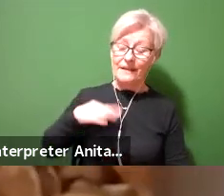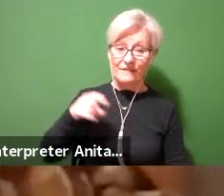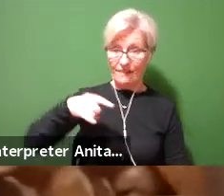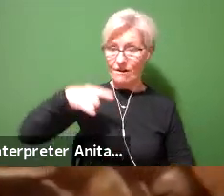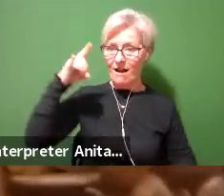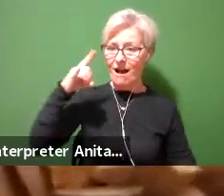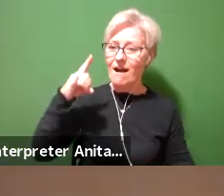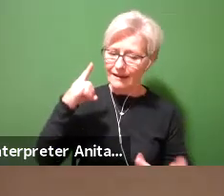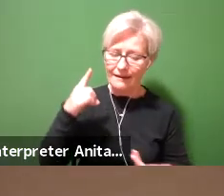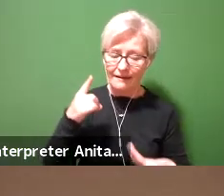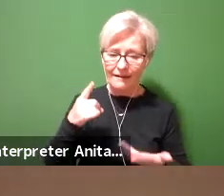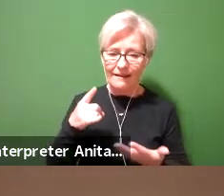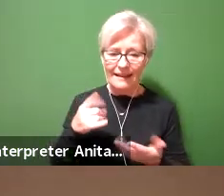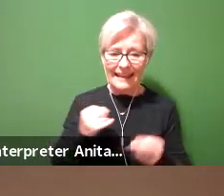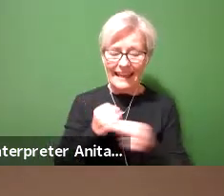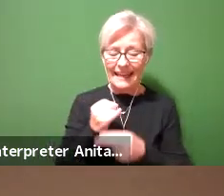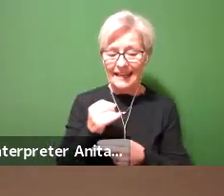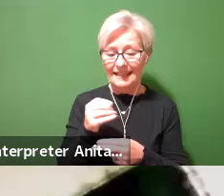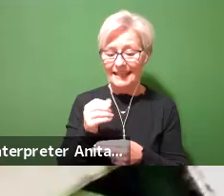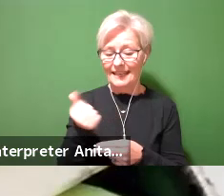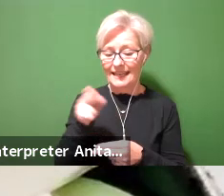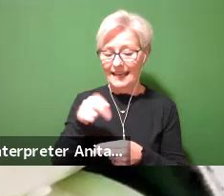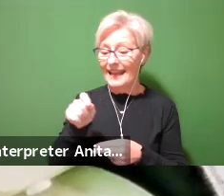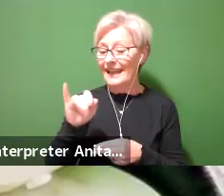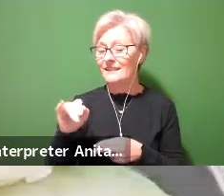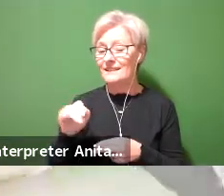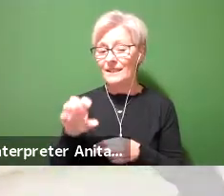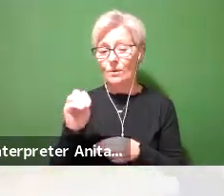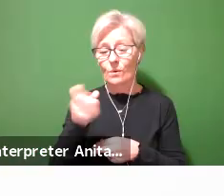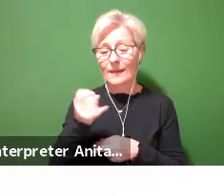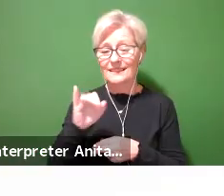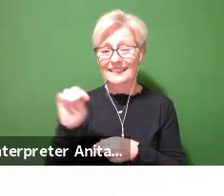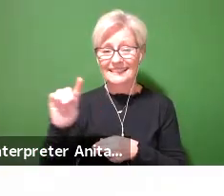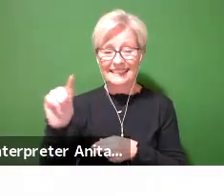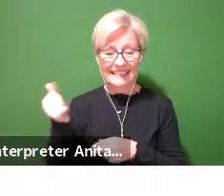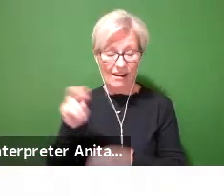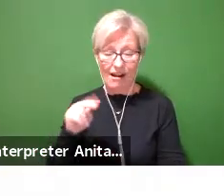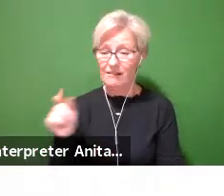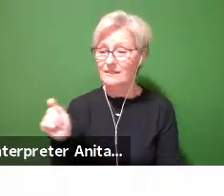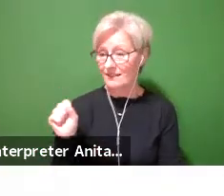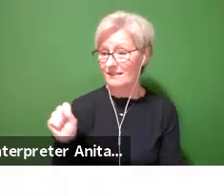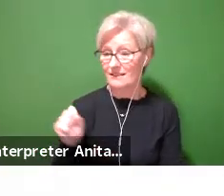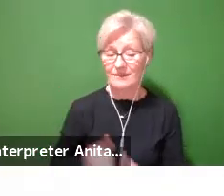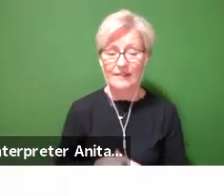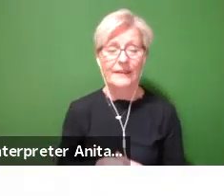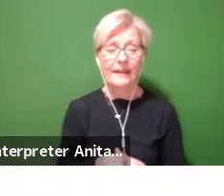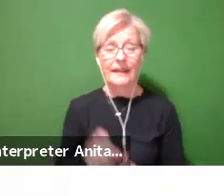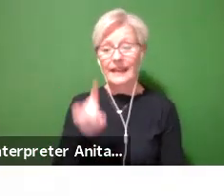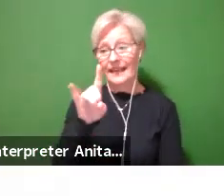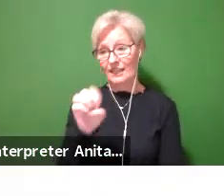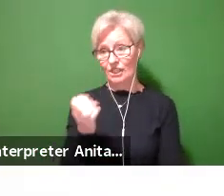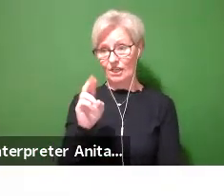have other benefits and are a good addition to your diet. Herbal remedies still lack evidence of benefit for